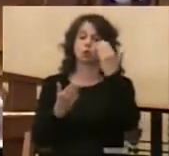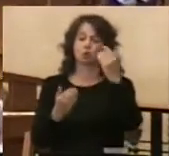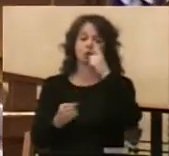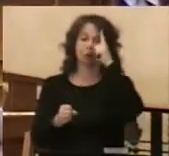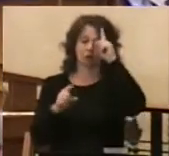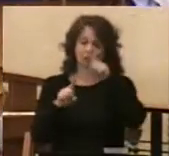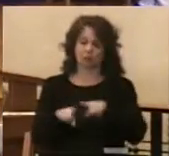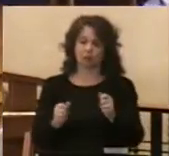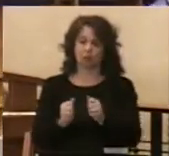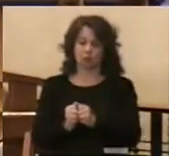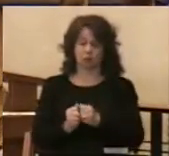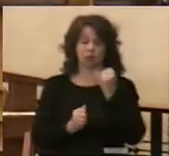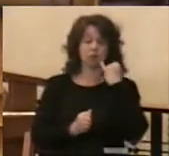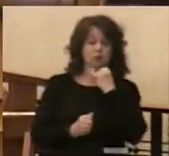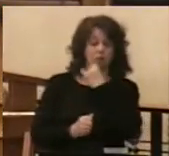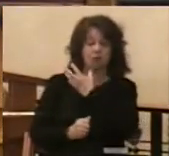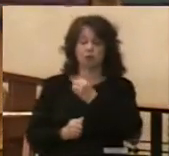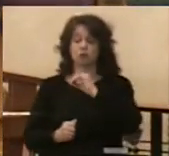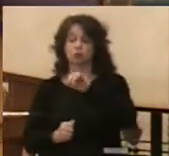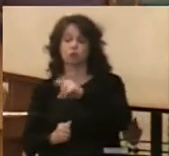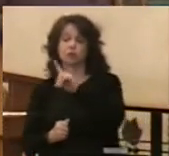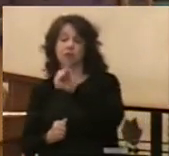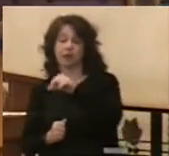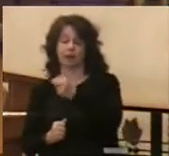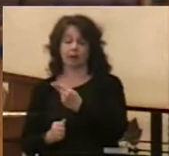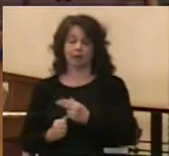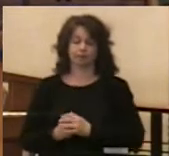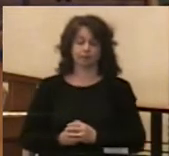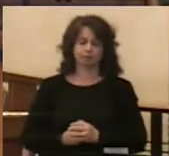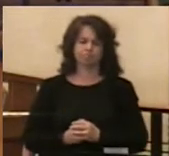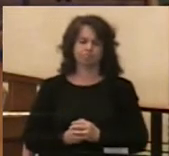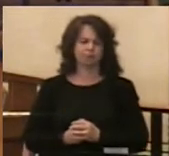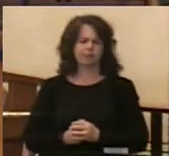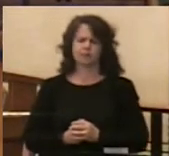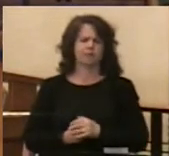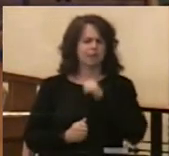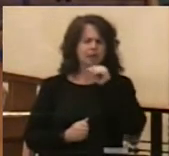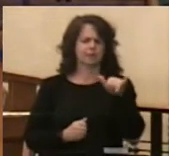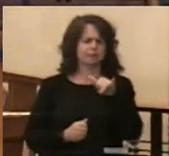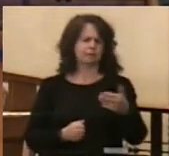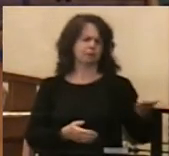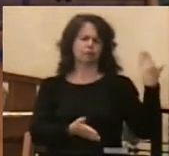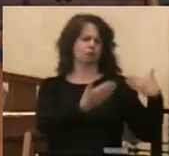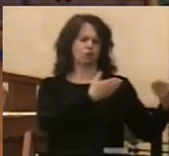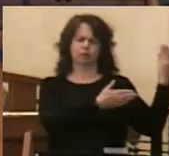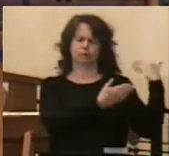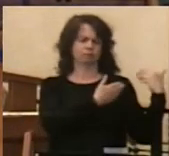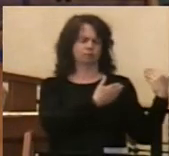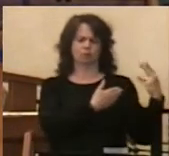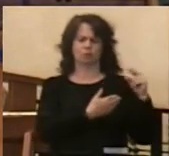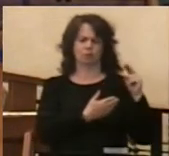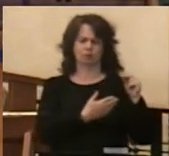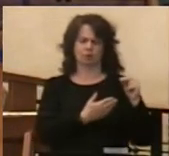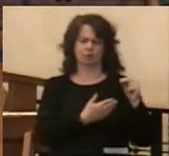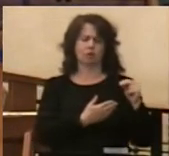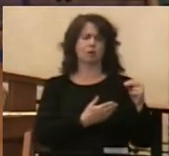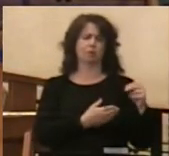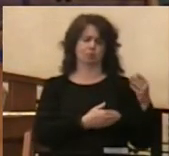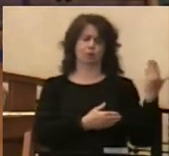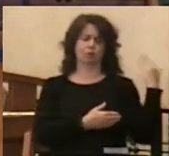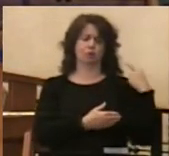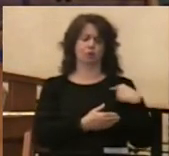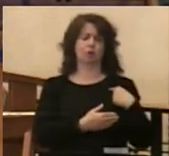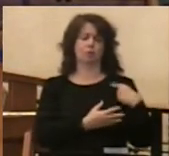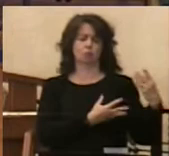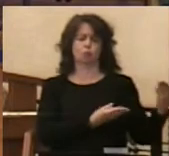of Israel and the house of Judah. It will not be like the covenant that I made with their ancestors when I took them by the hand